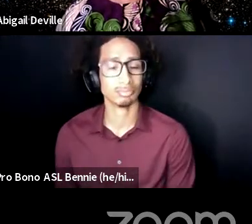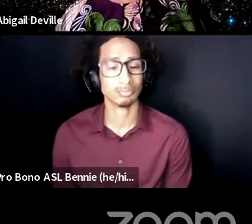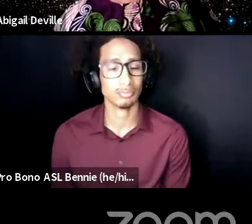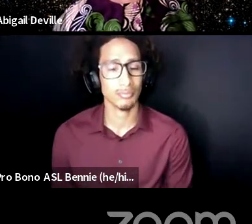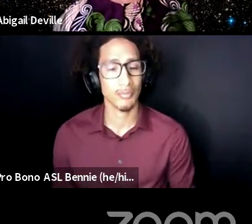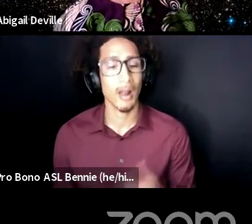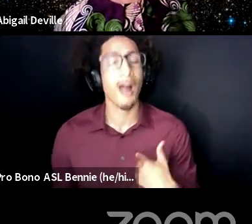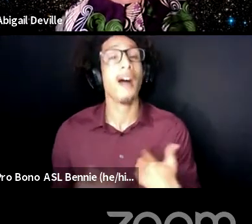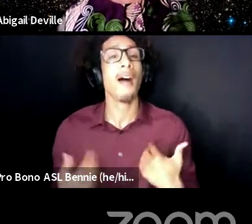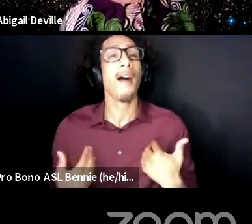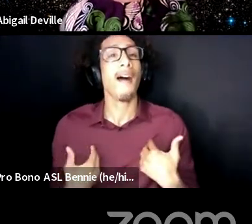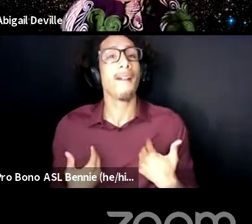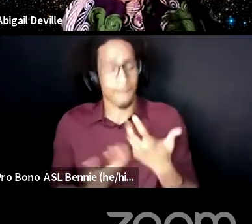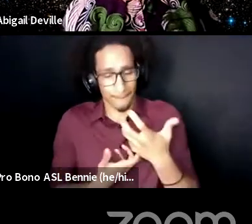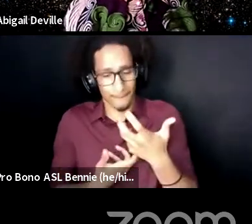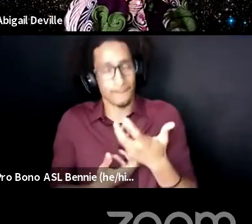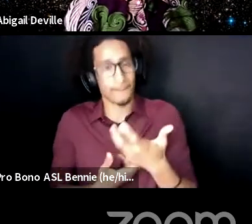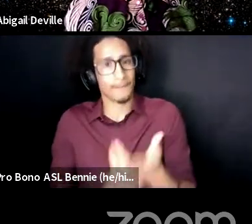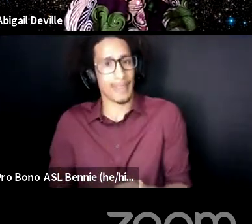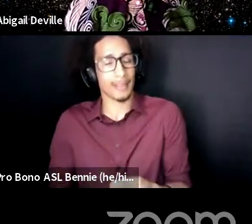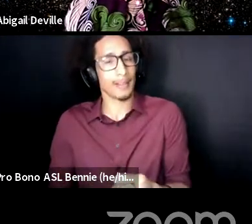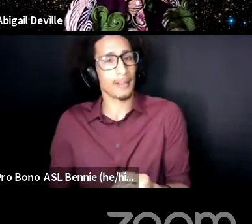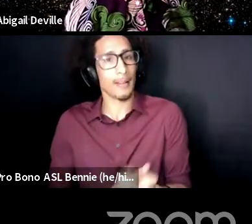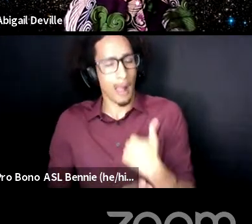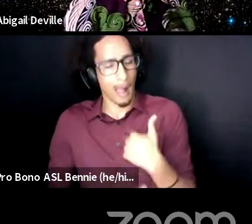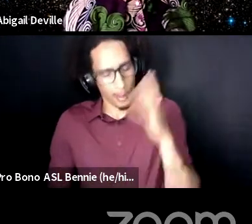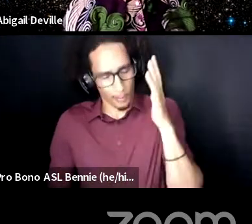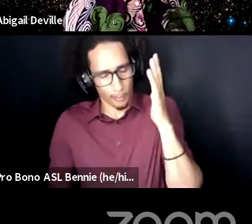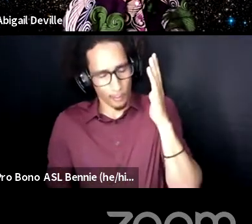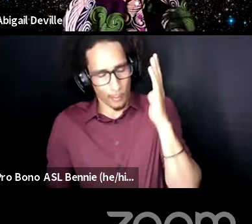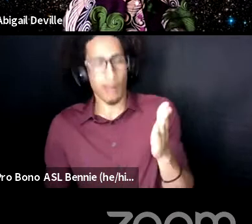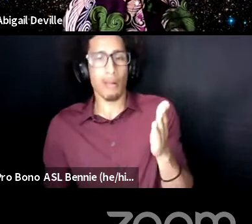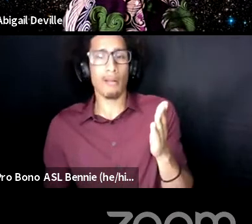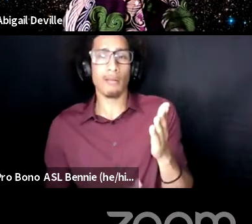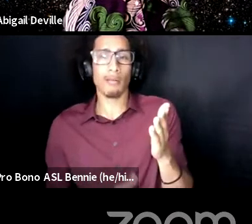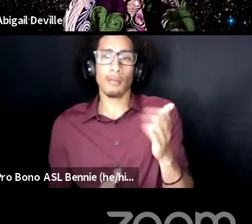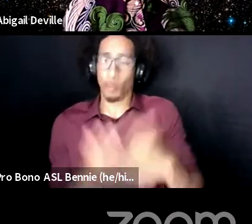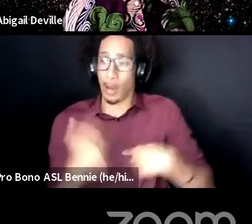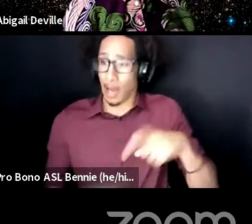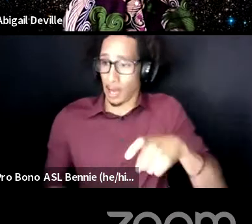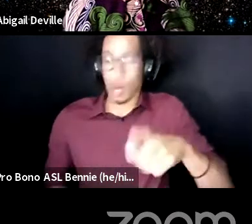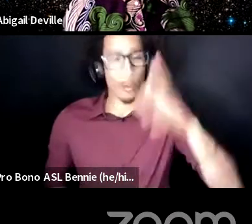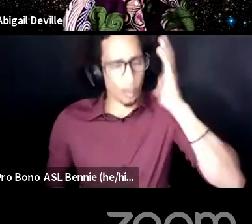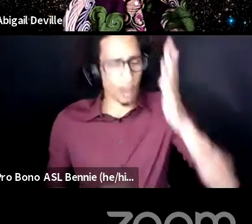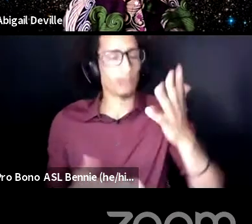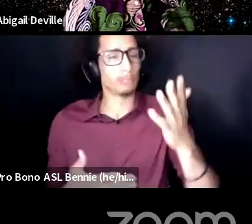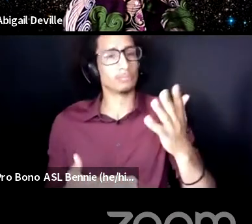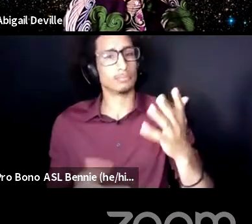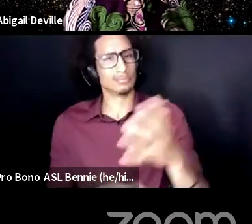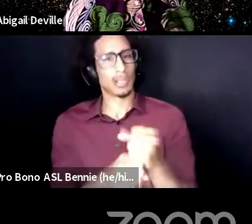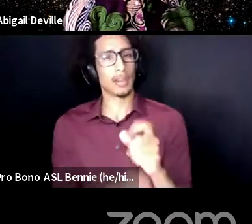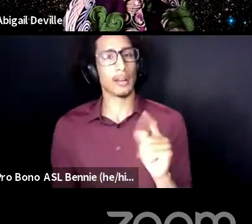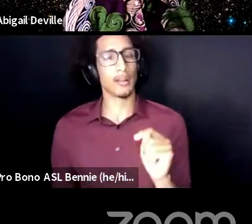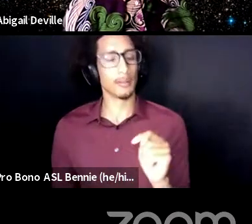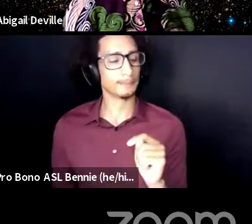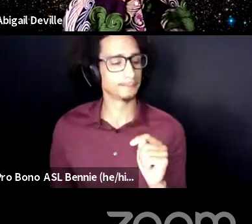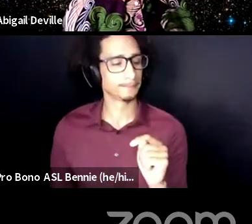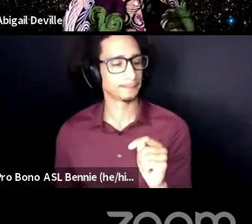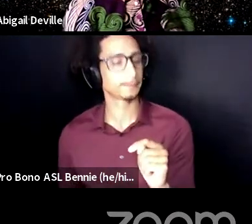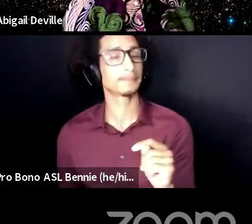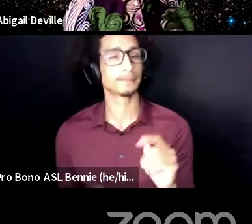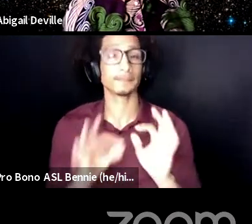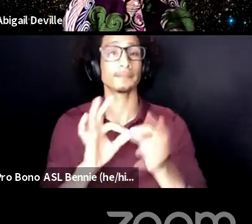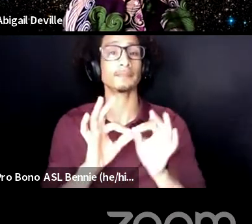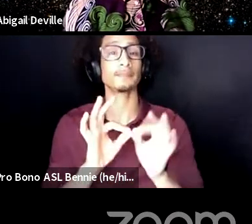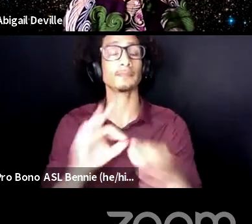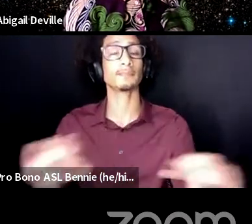get what I need. you know what I mean? As an artist. And I remember a long time ago, Thelma, I'm not sure if you do, when we're at